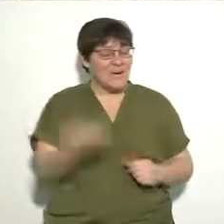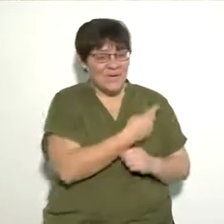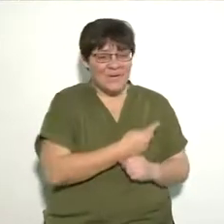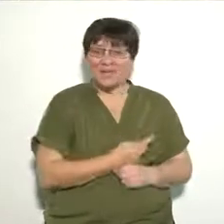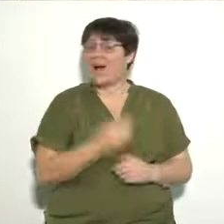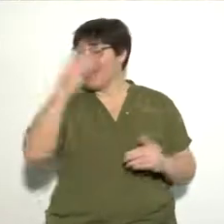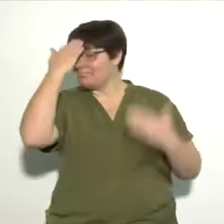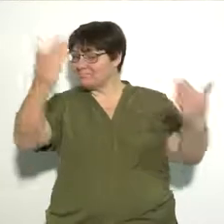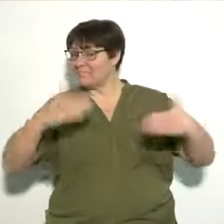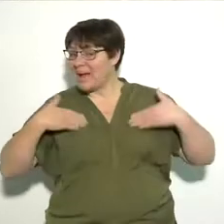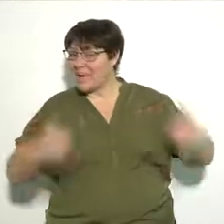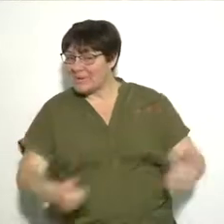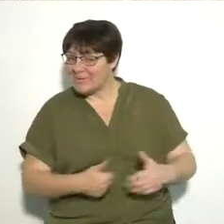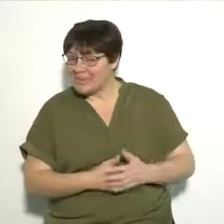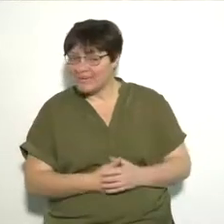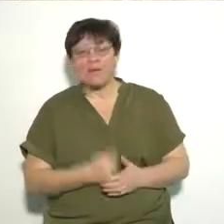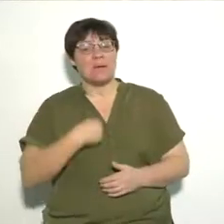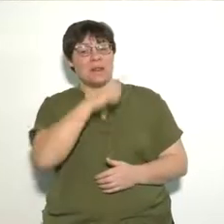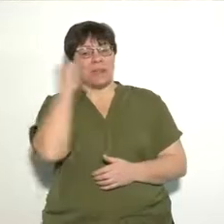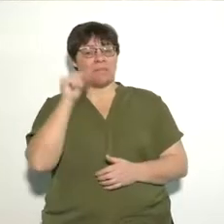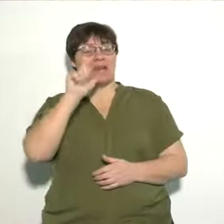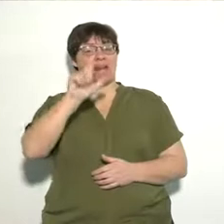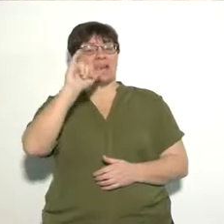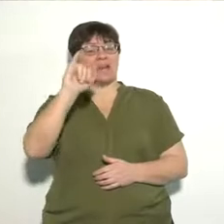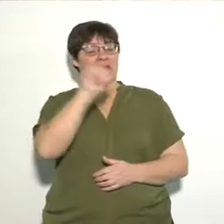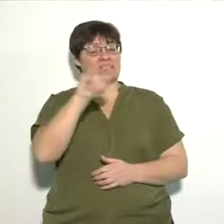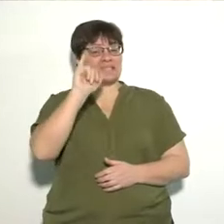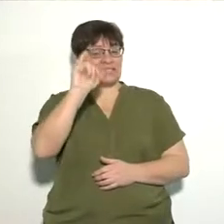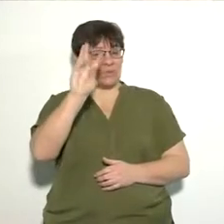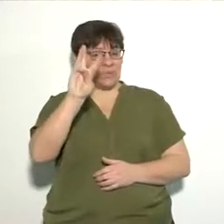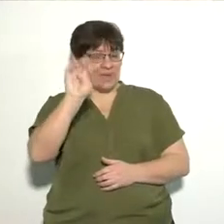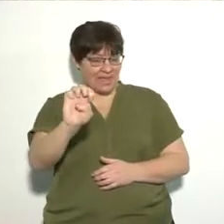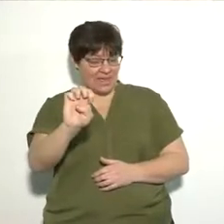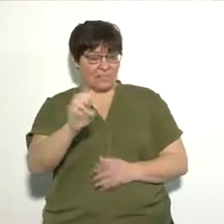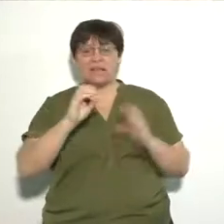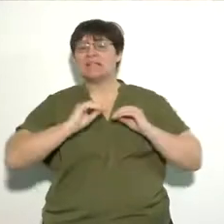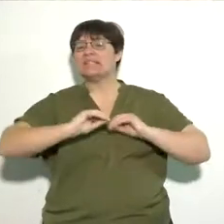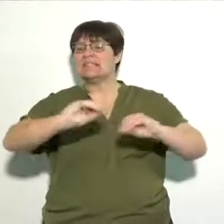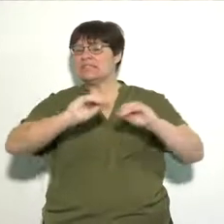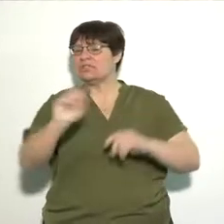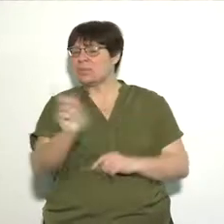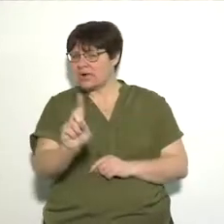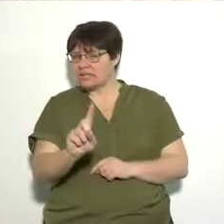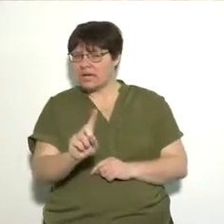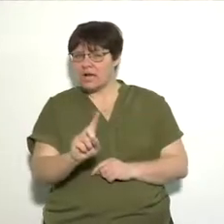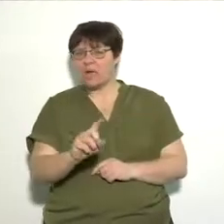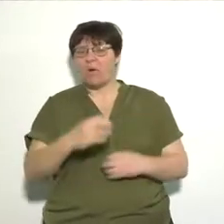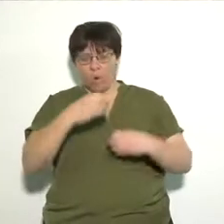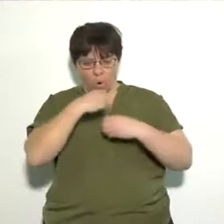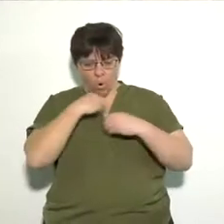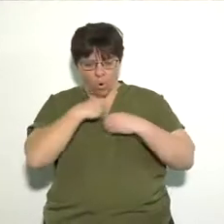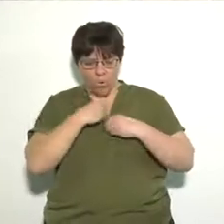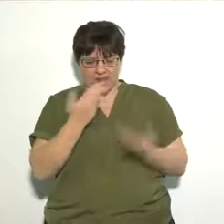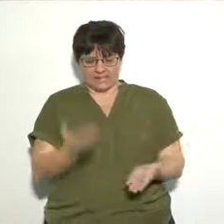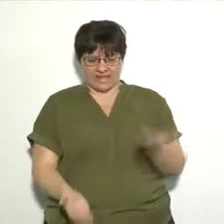Hello everyone, and how are you today? My name is Lizzie Way, and I'm going to be teaching you how to make your